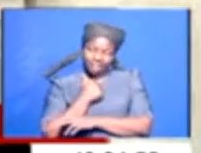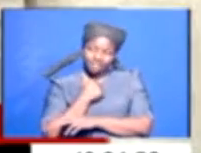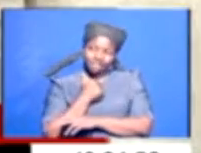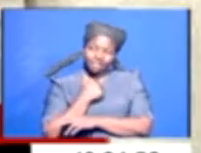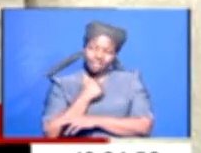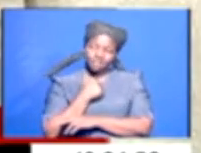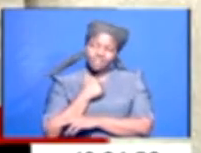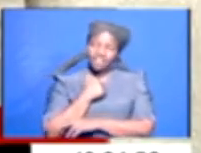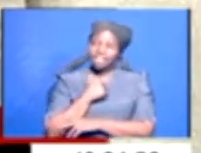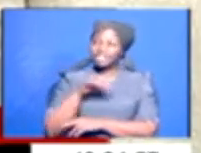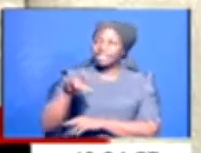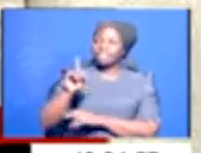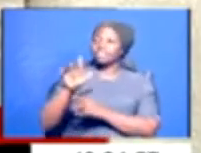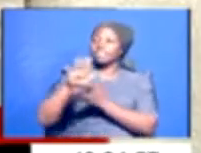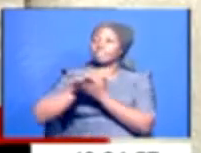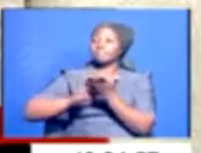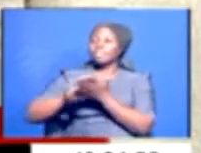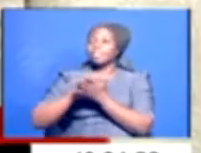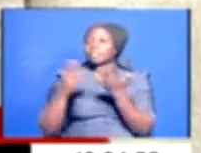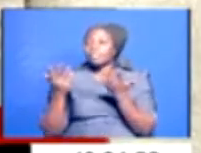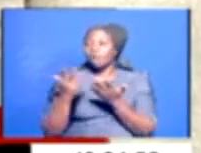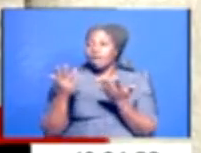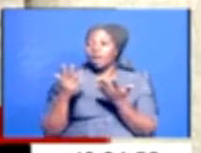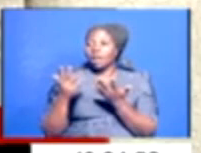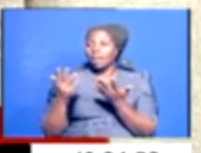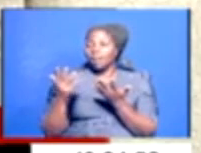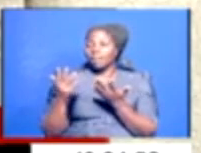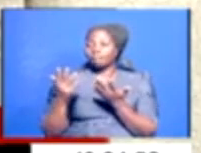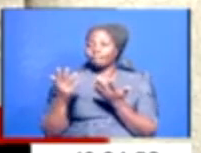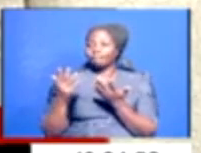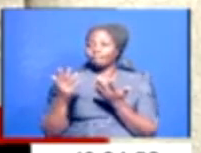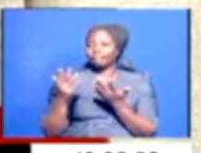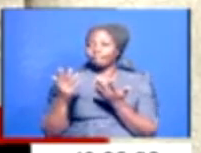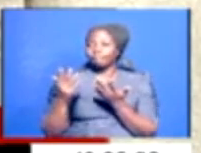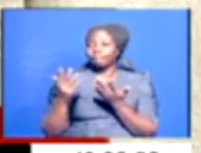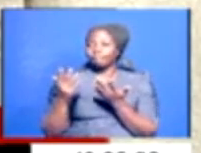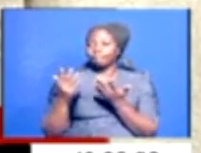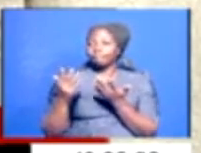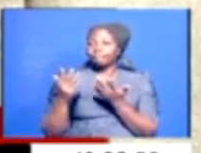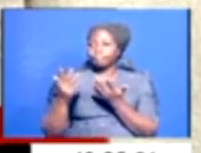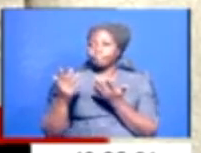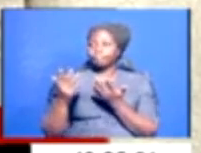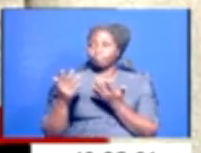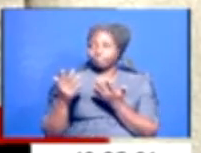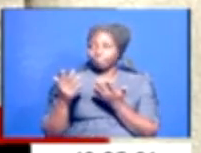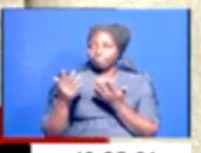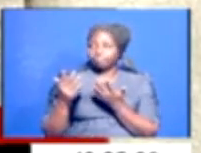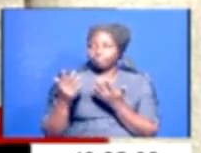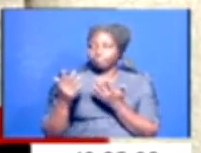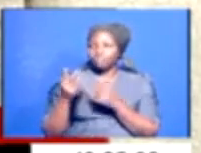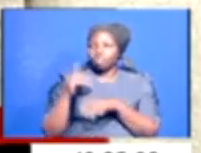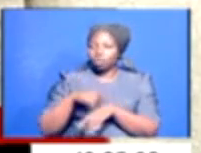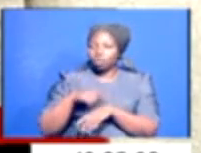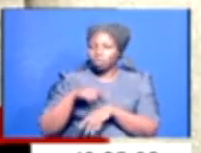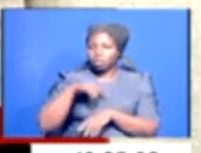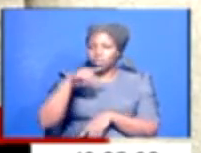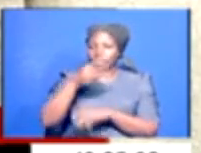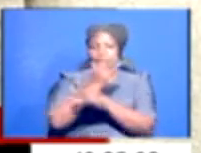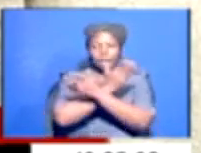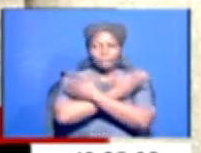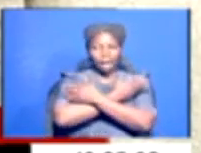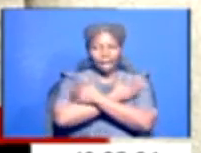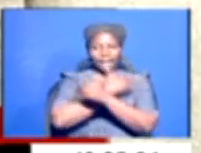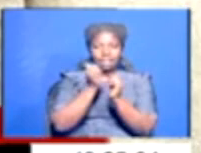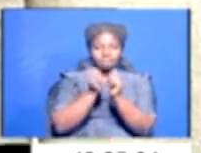He was best in at his time in touring para sports in Kenya. Mm-hmm. So he has shared with me a lot.